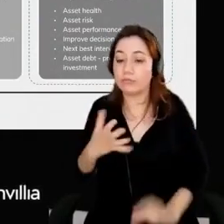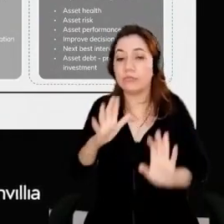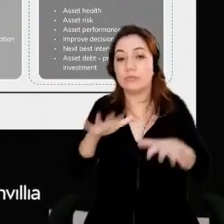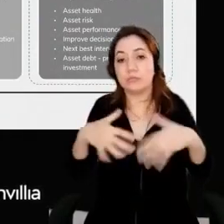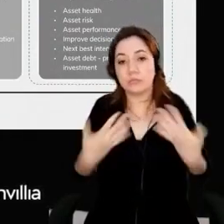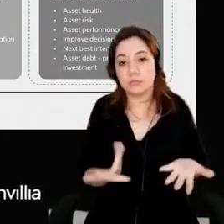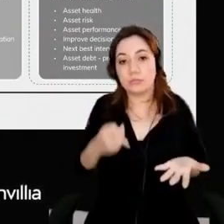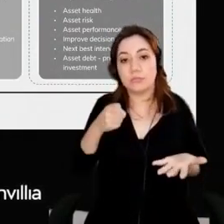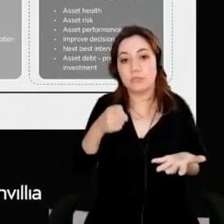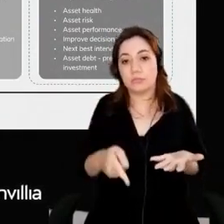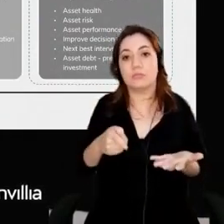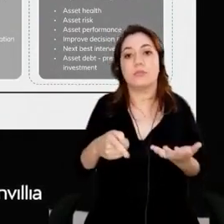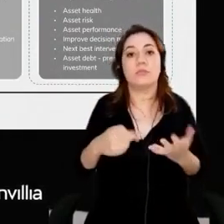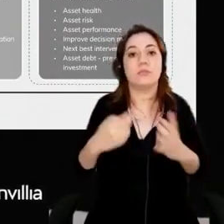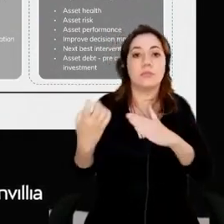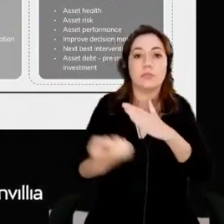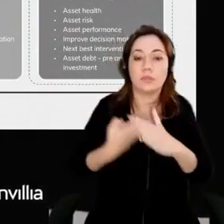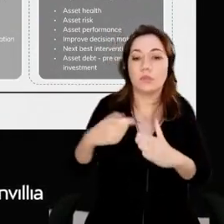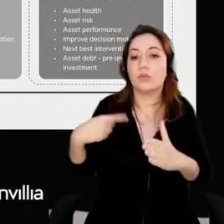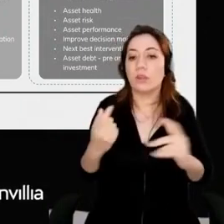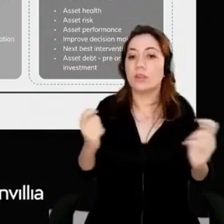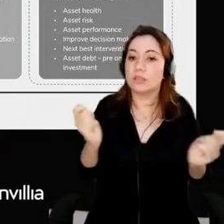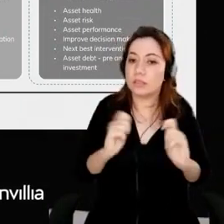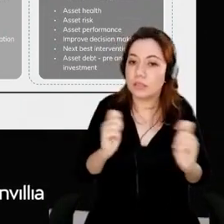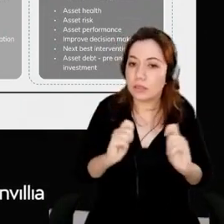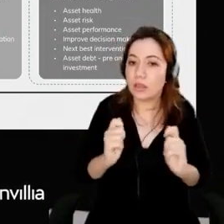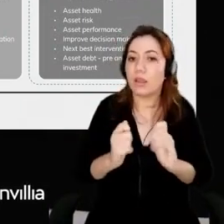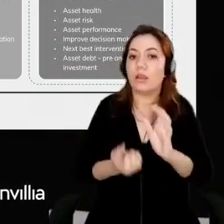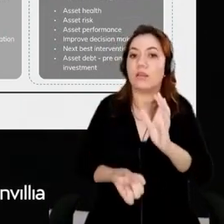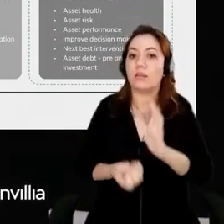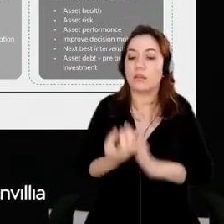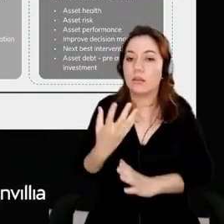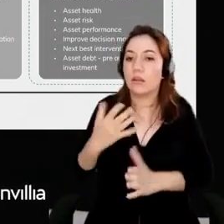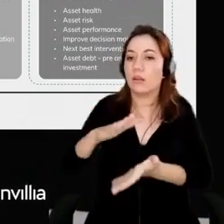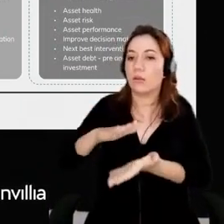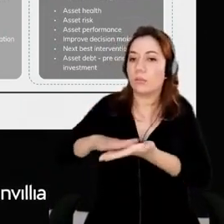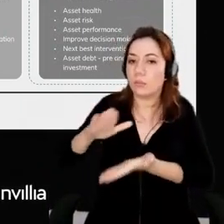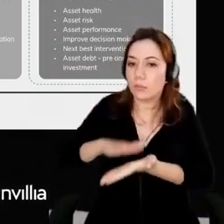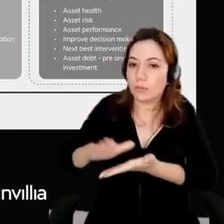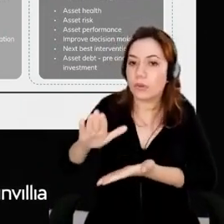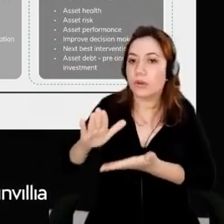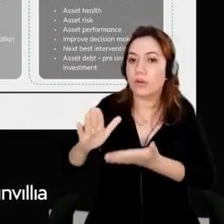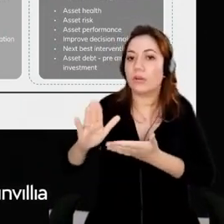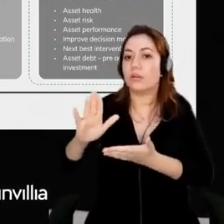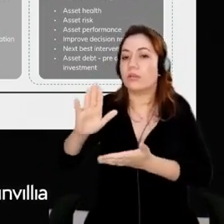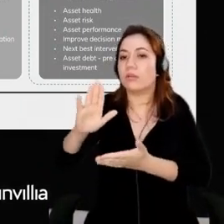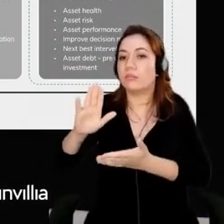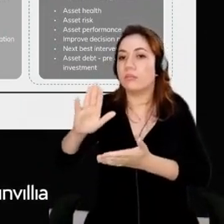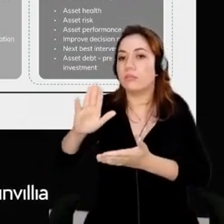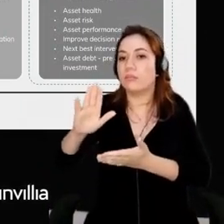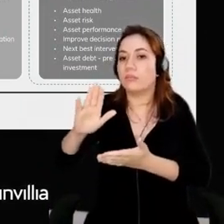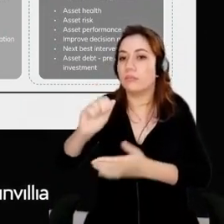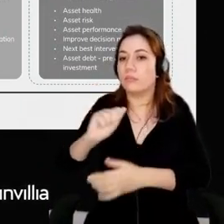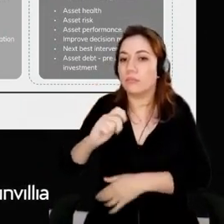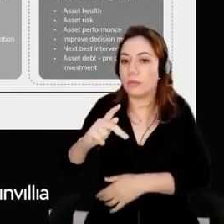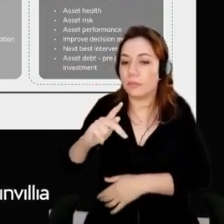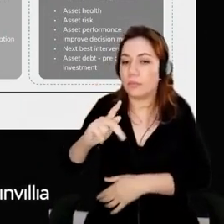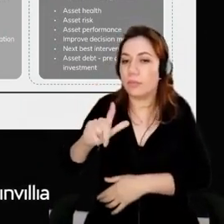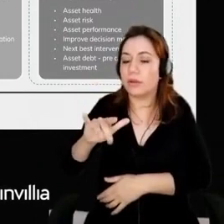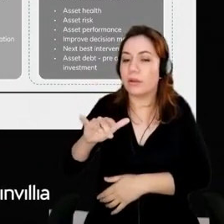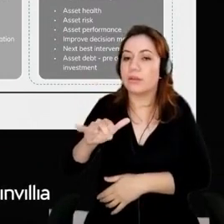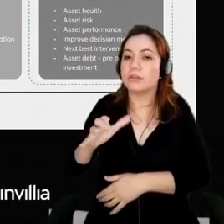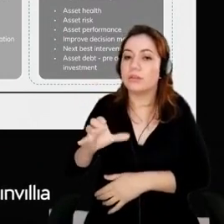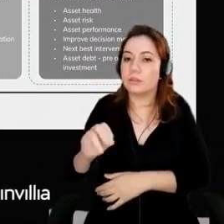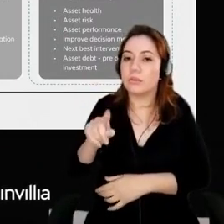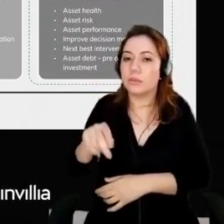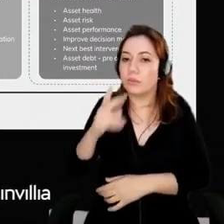with production gate applications that are running live in clients to be able to solve a lot of